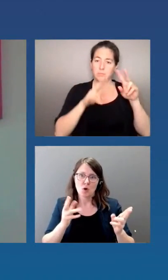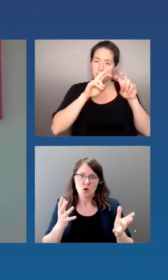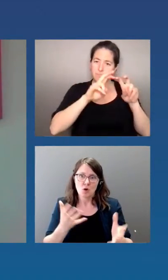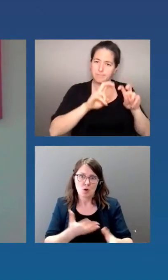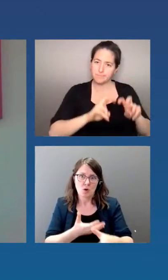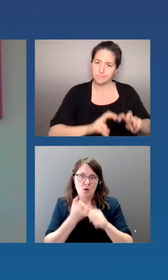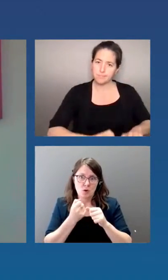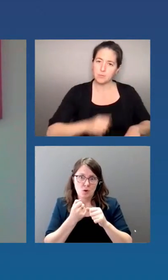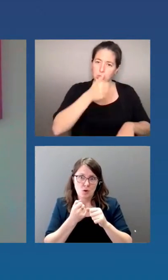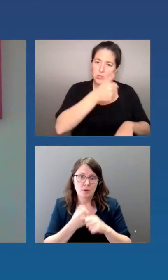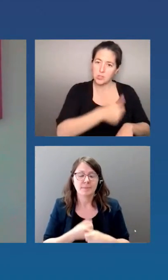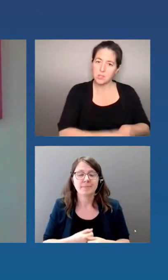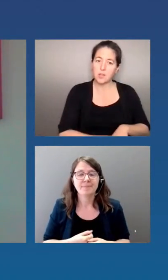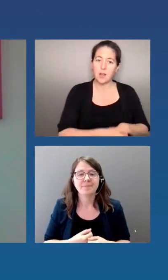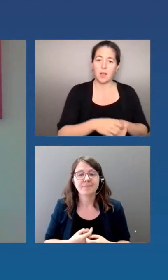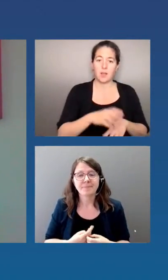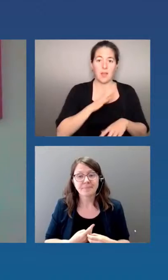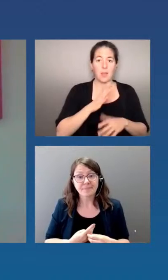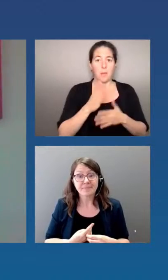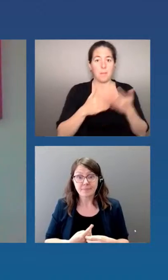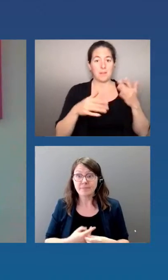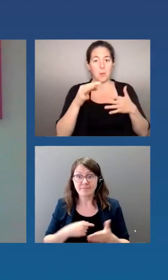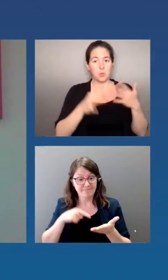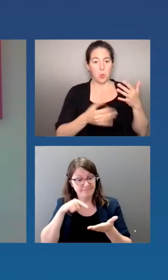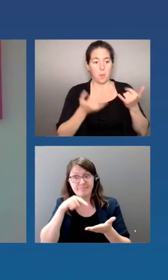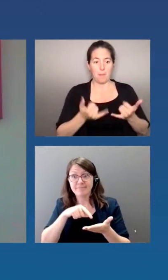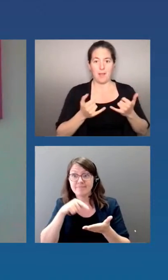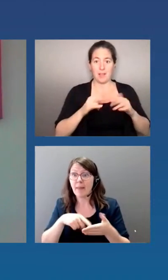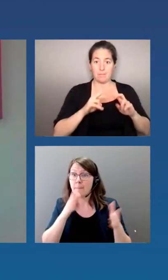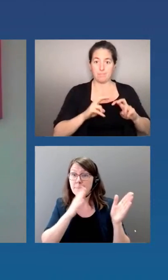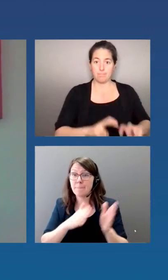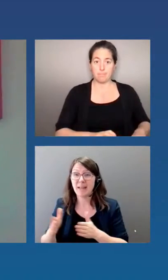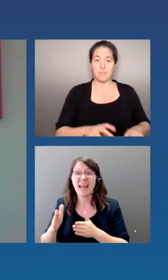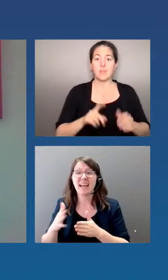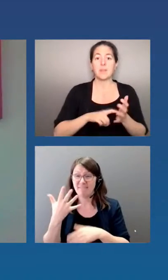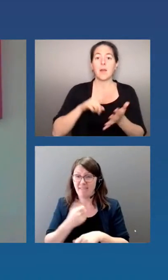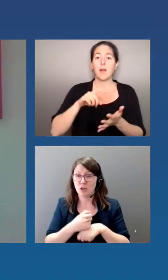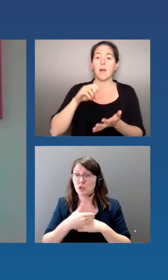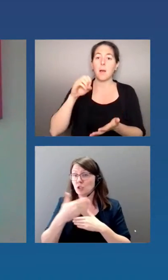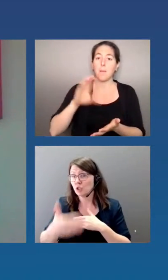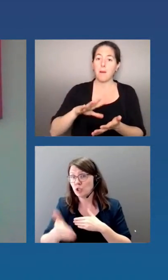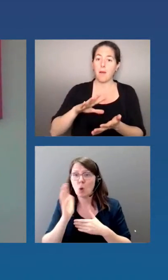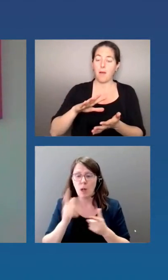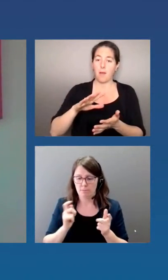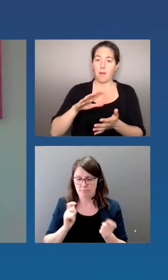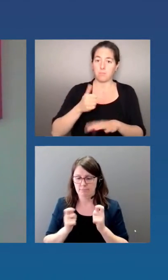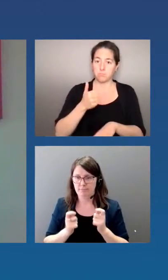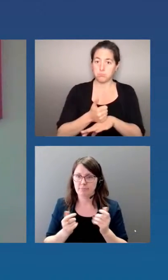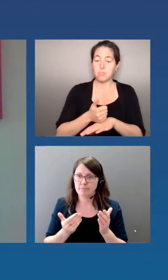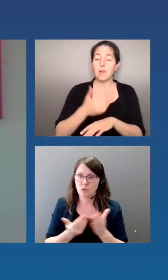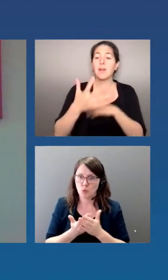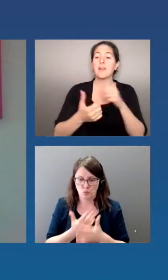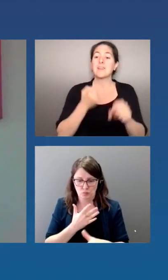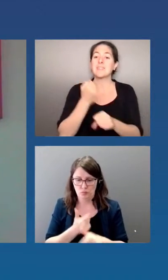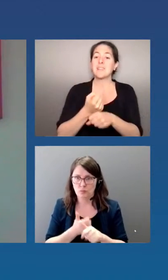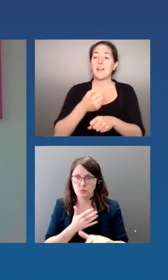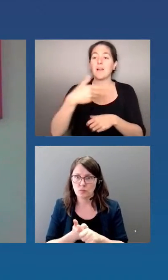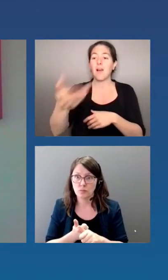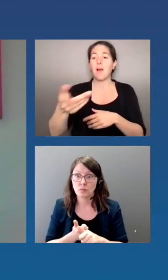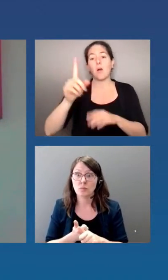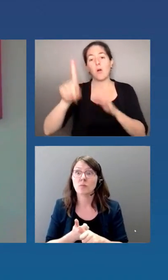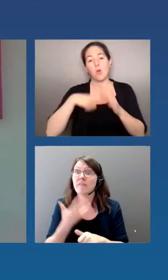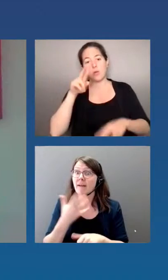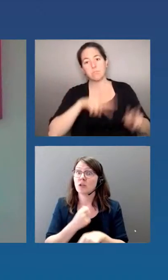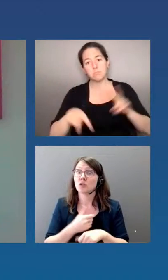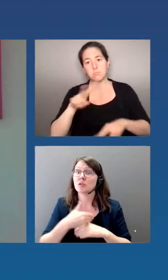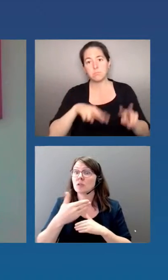gets renewed in 5 years from the time that it's approved, then we could dive back into that list of options and look at other ones that maybe we don't look at now.